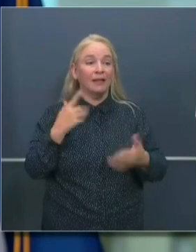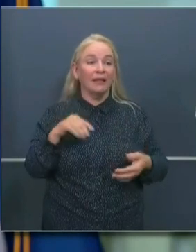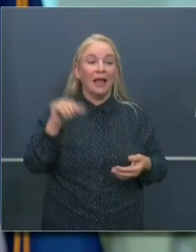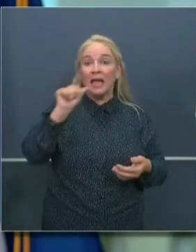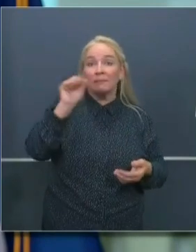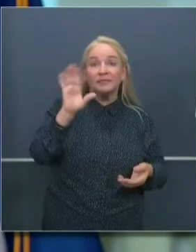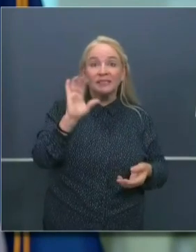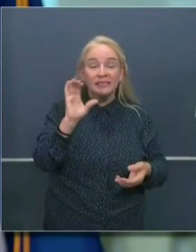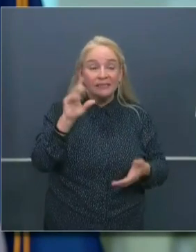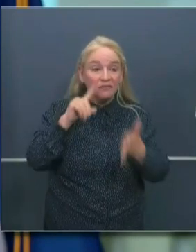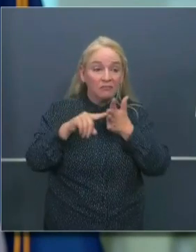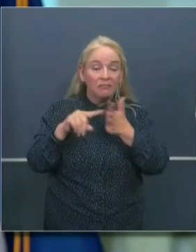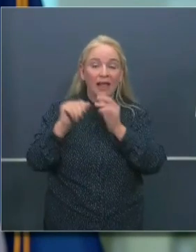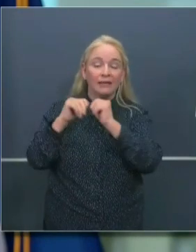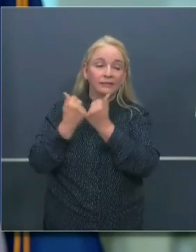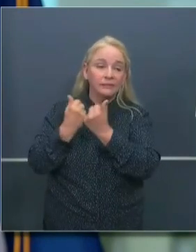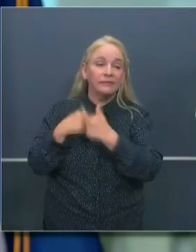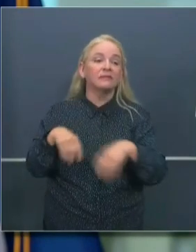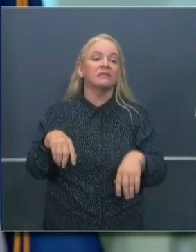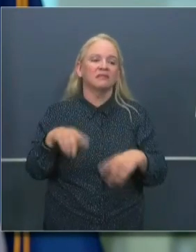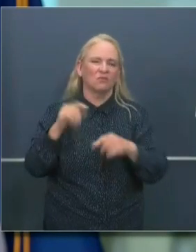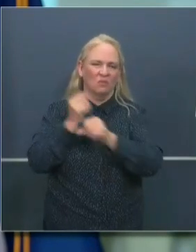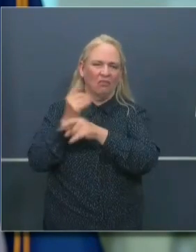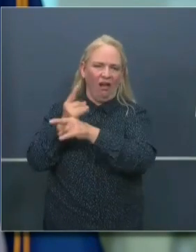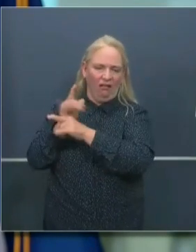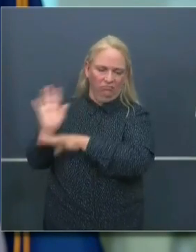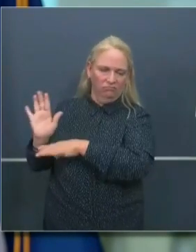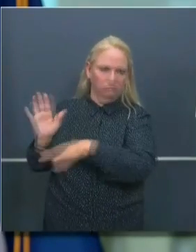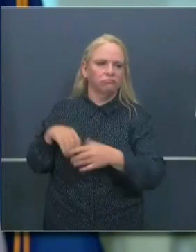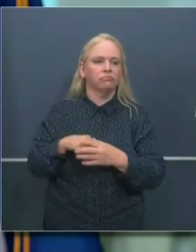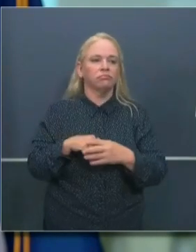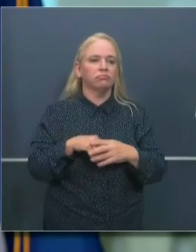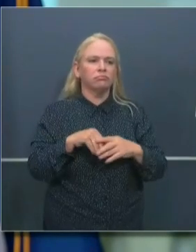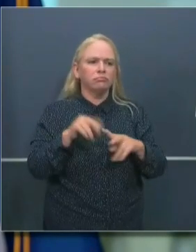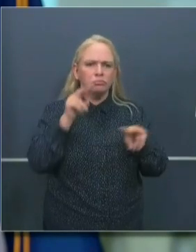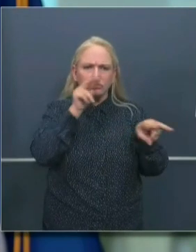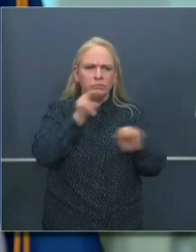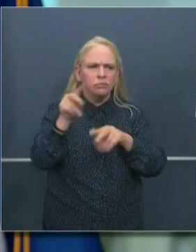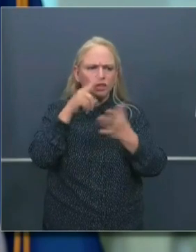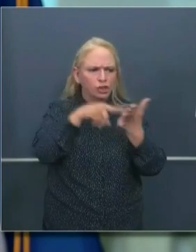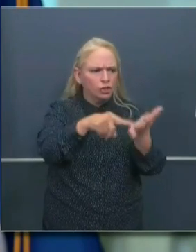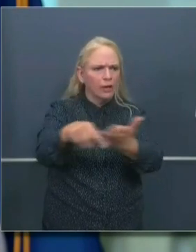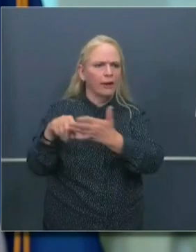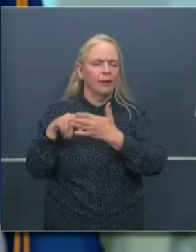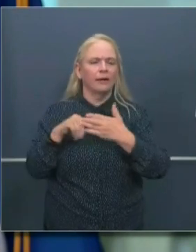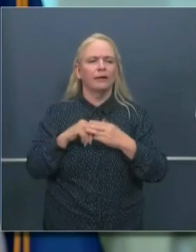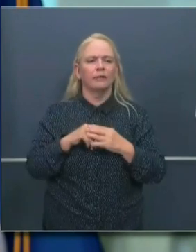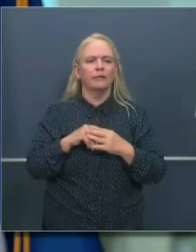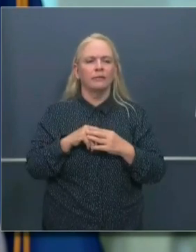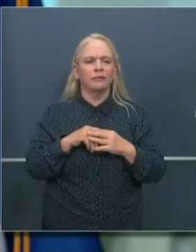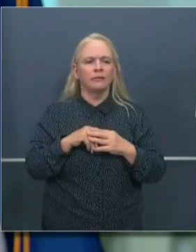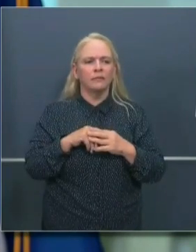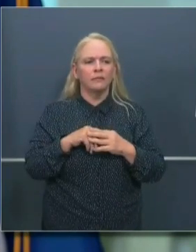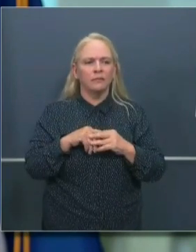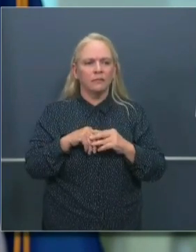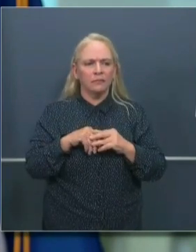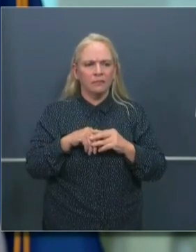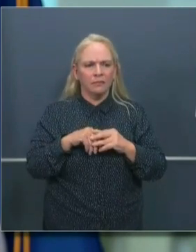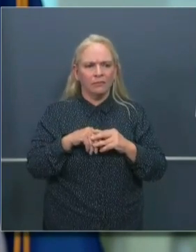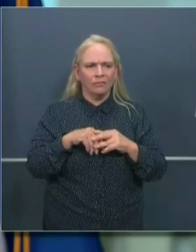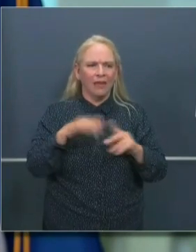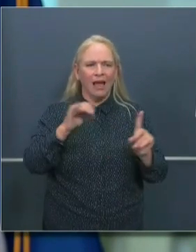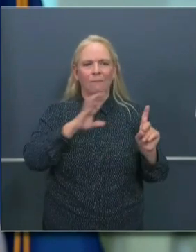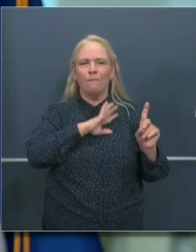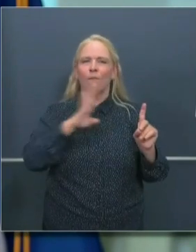with organizations that are less well known, like the BBC, not the ABC, which is the Board of Barbers